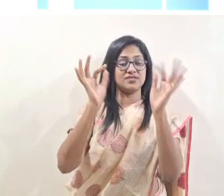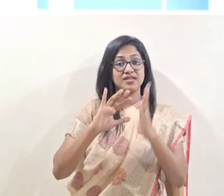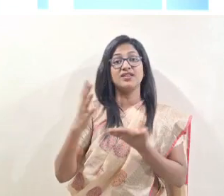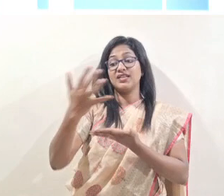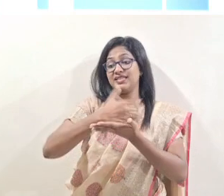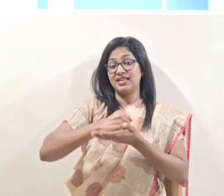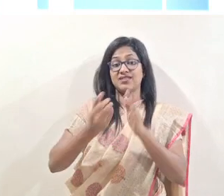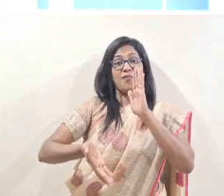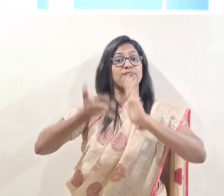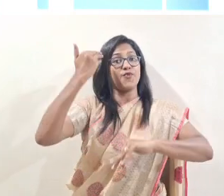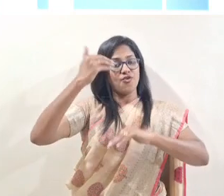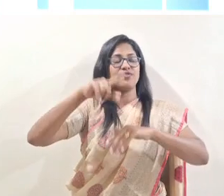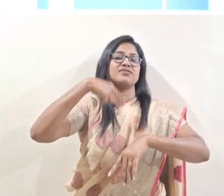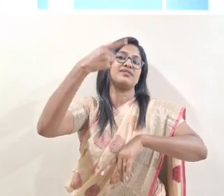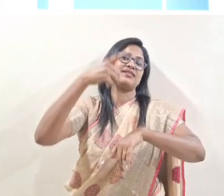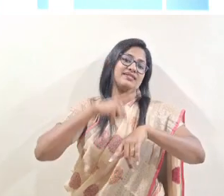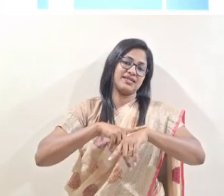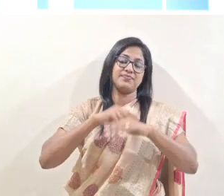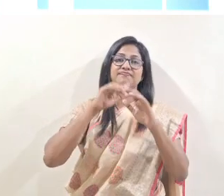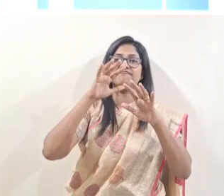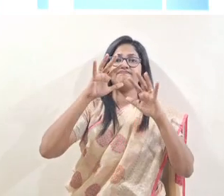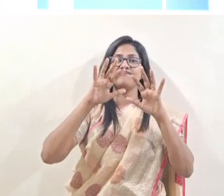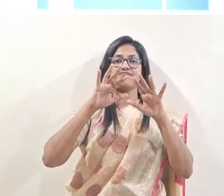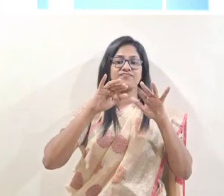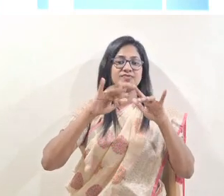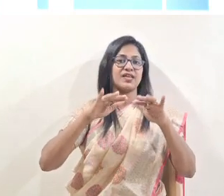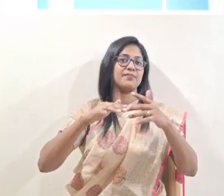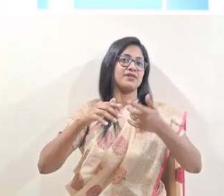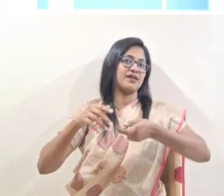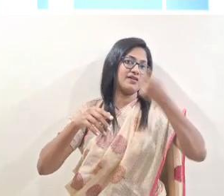about these cyber attacks.